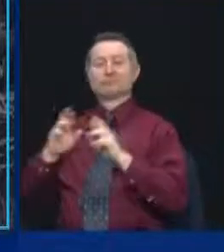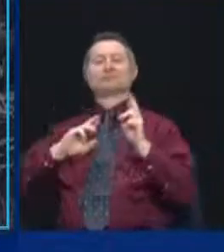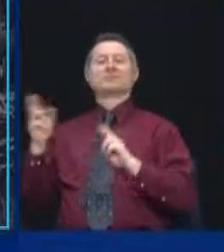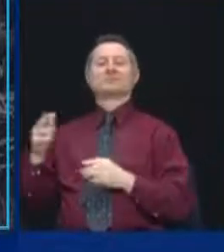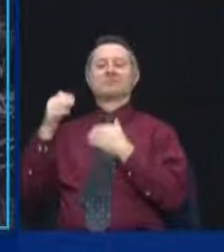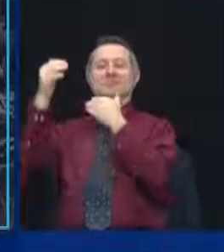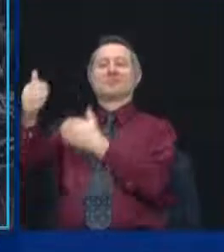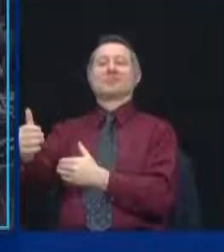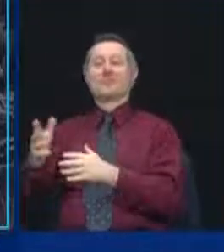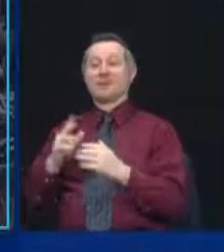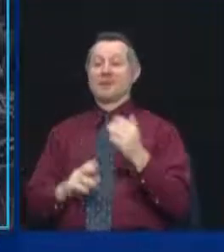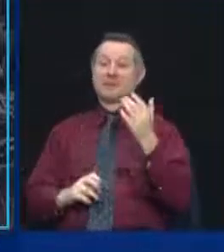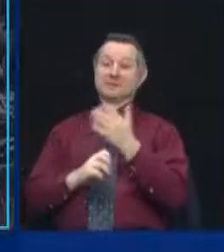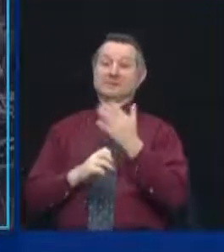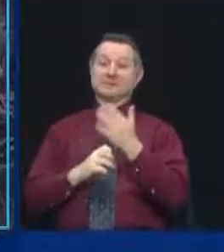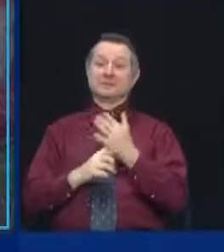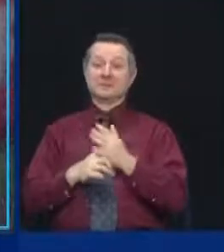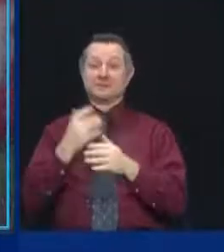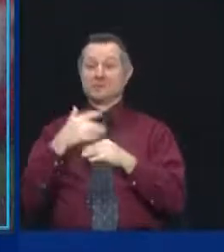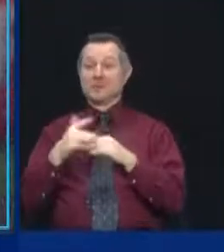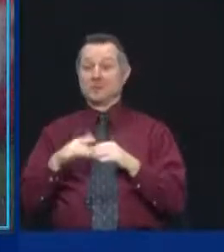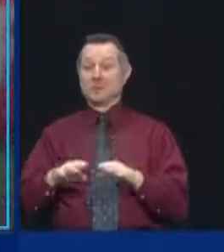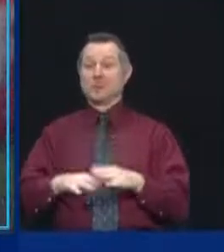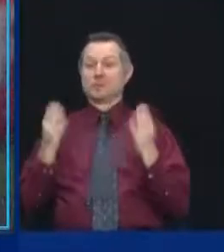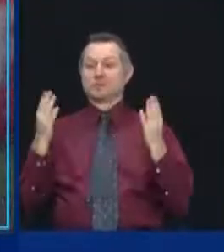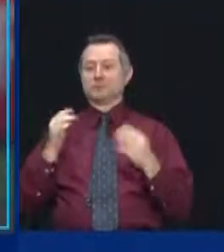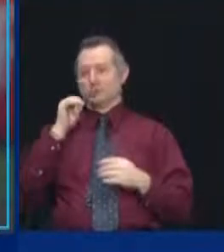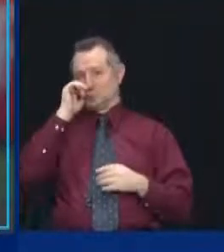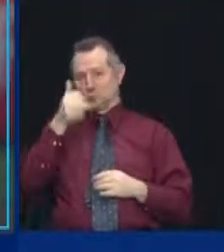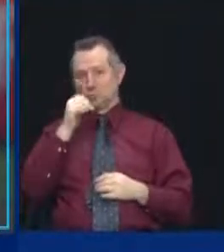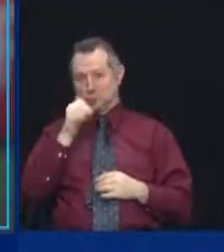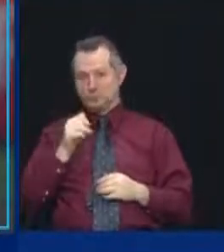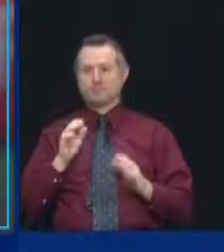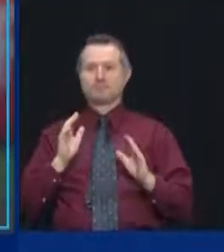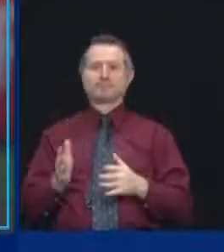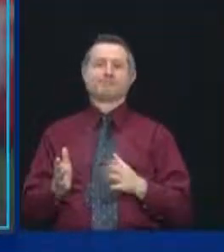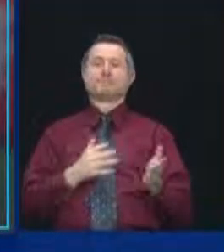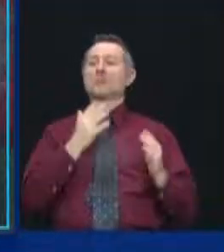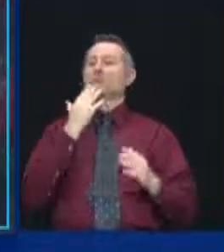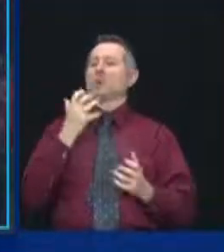on sale tomorrow. But let's talk baseball.